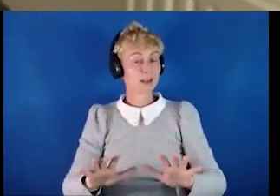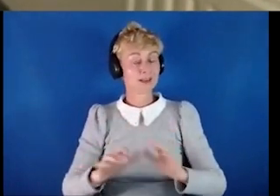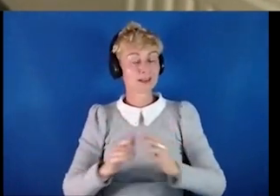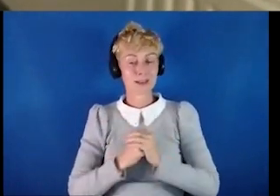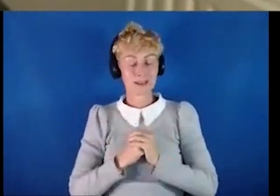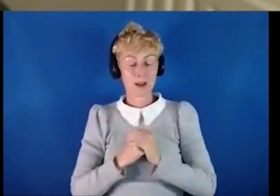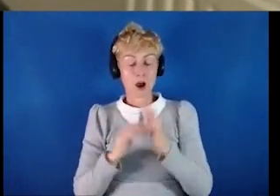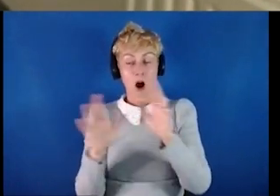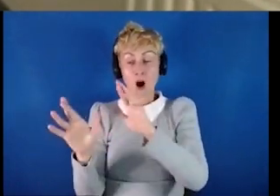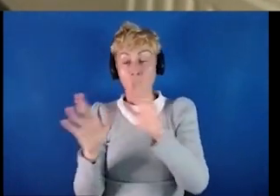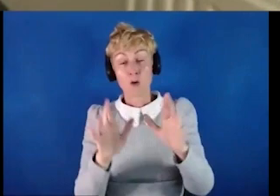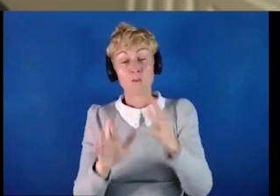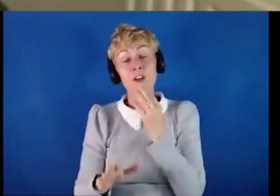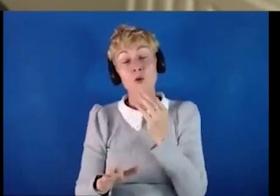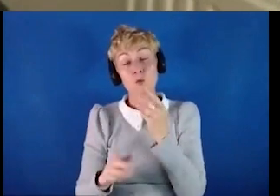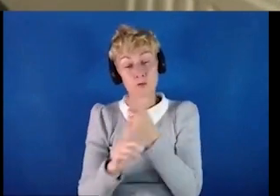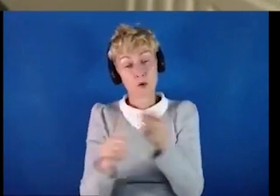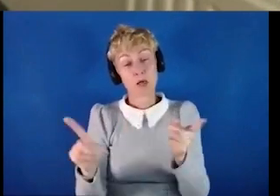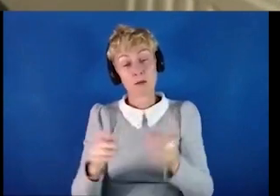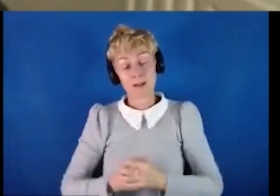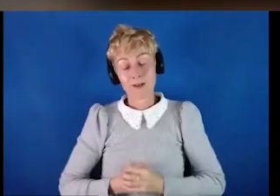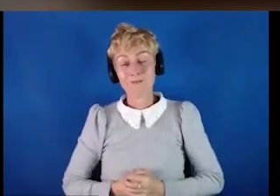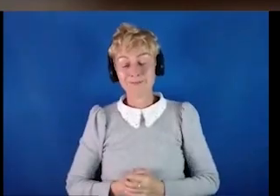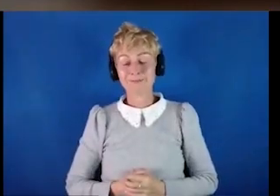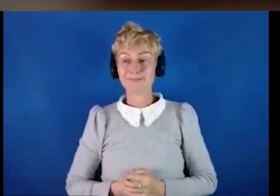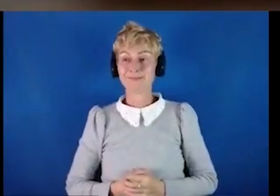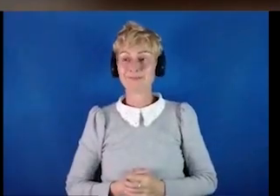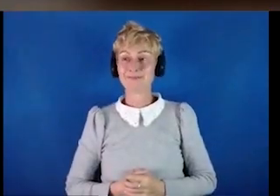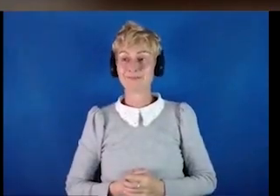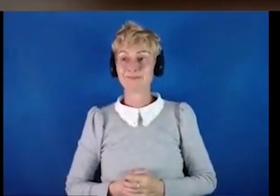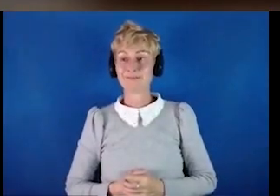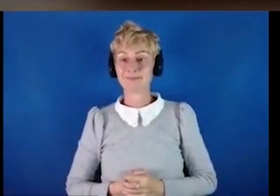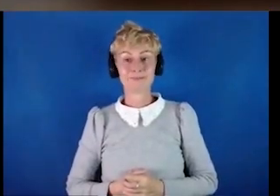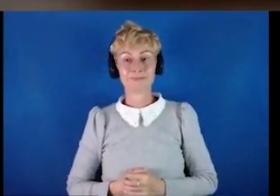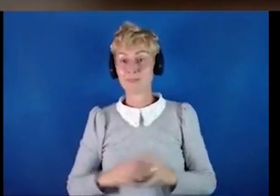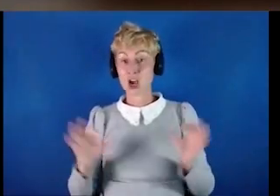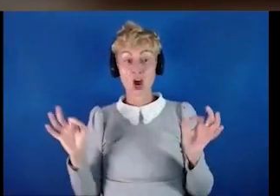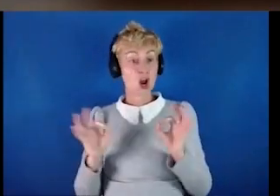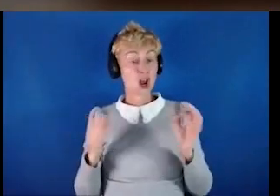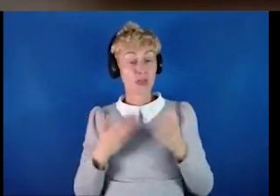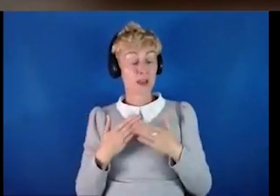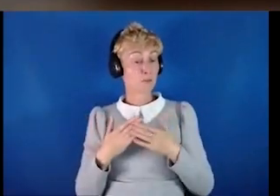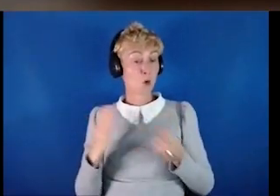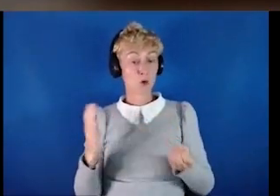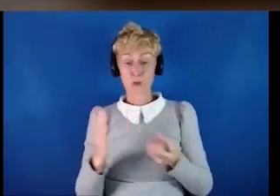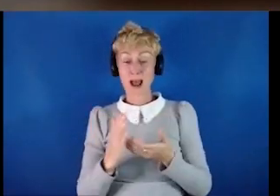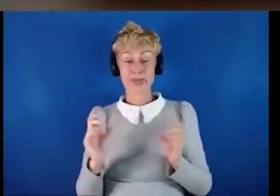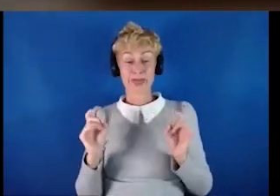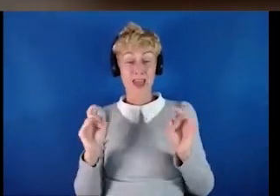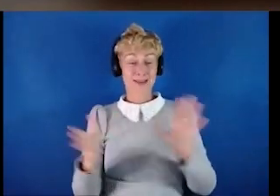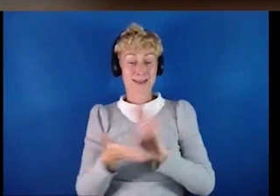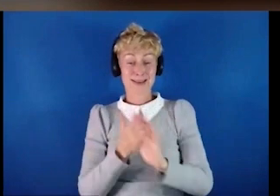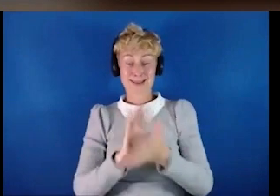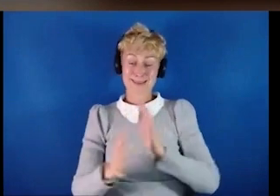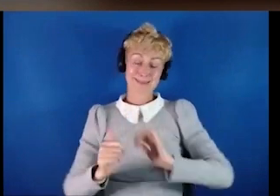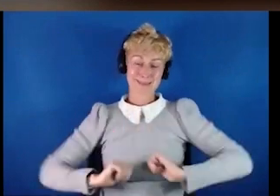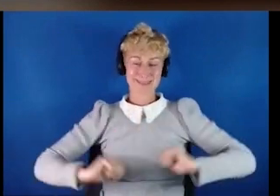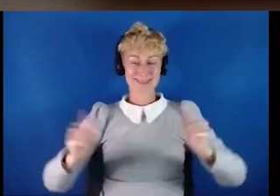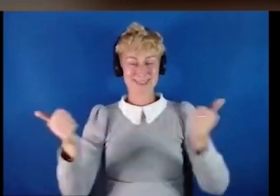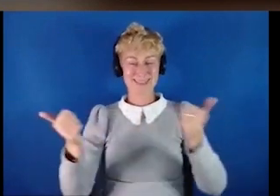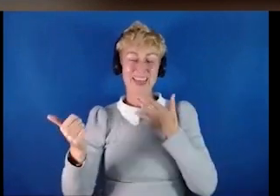to be useful to a lot of people. Okay. I have nothing more to add. Thank you,